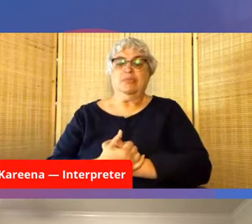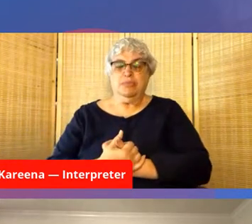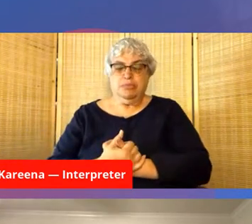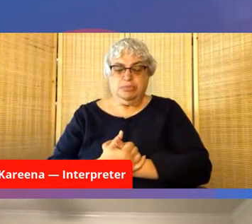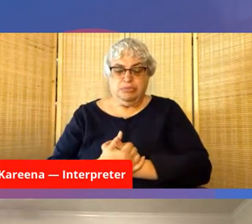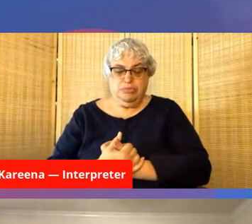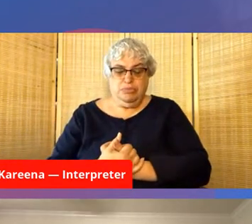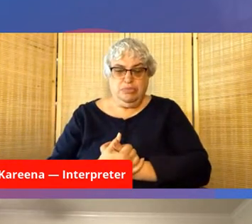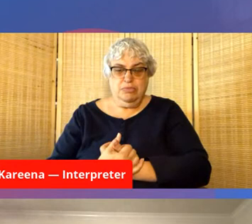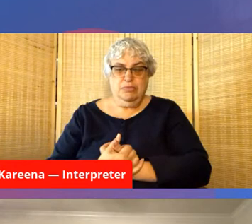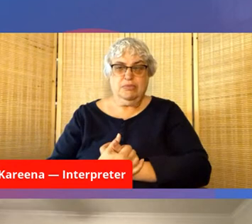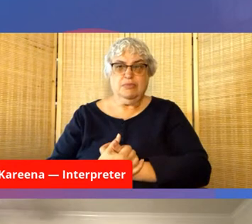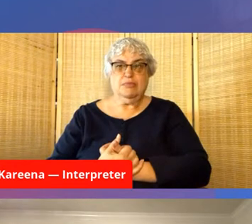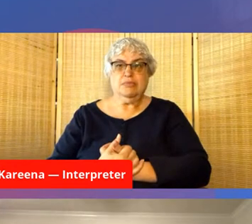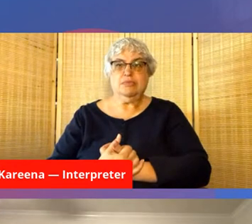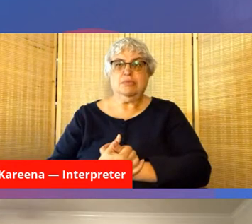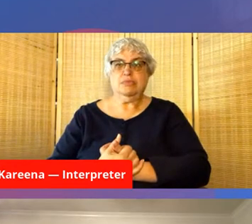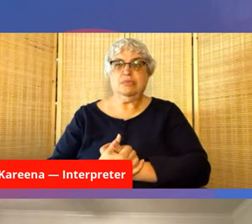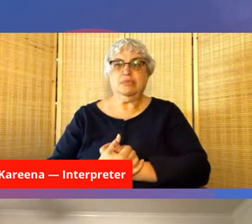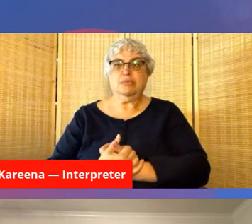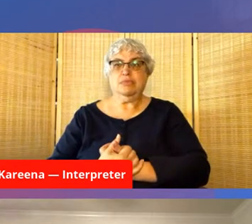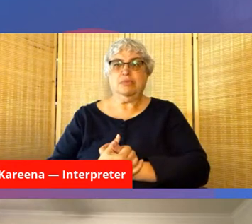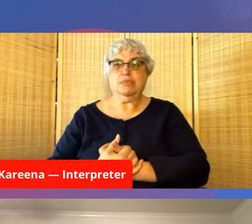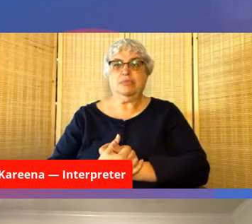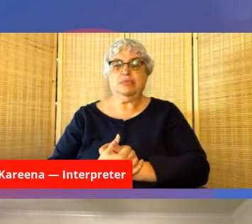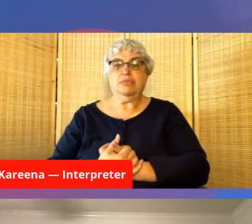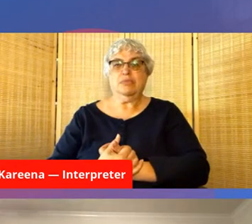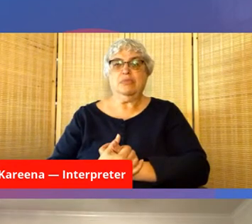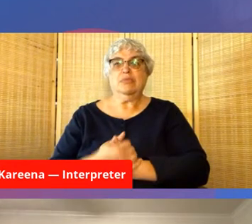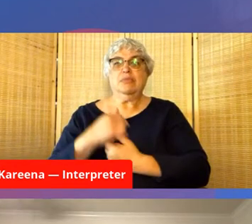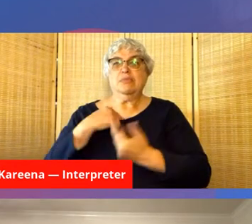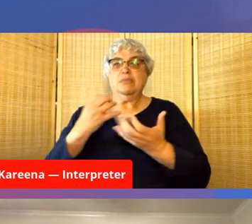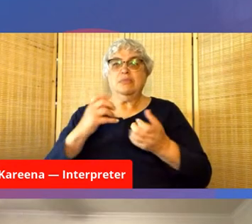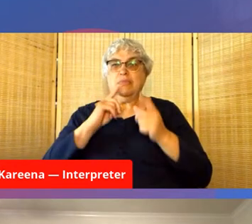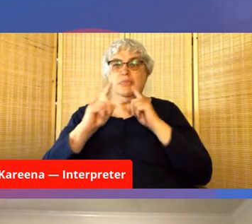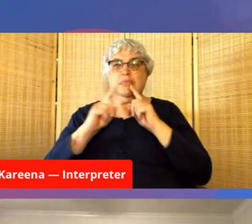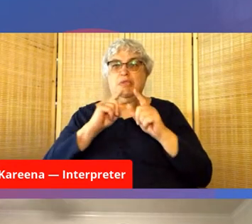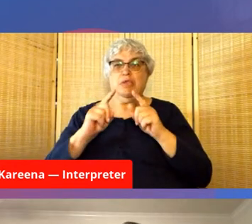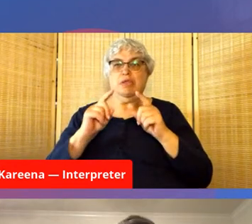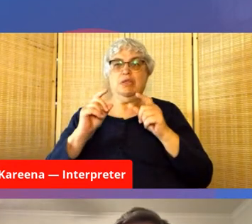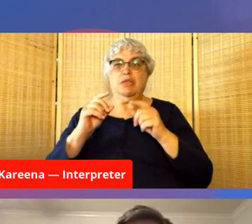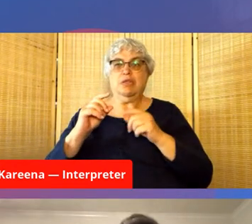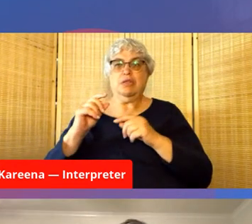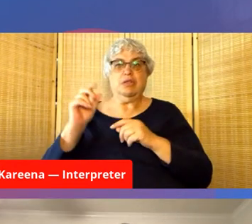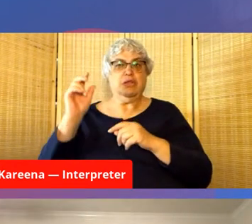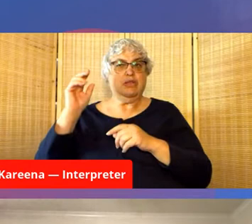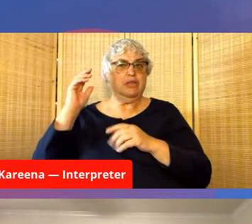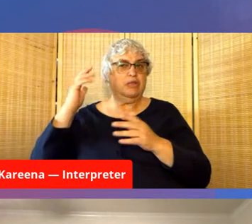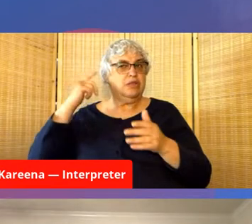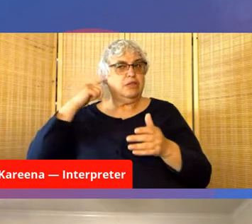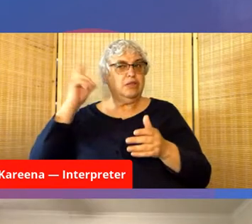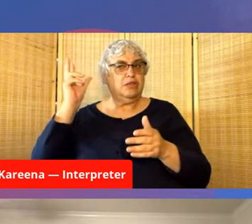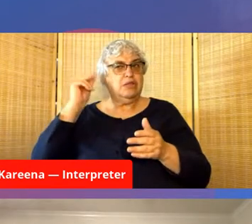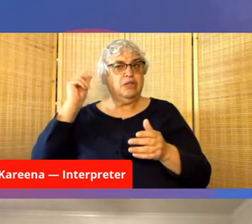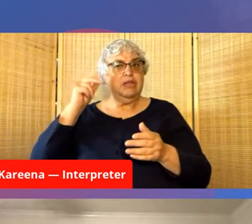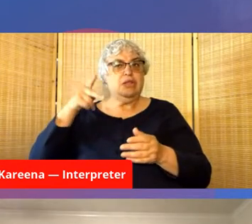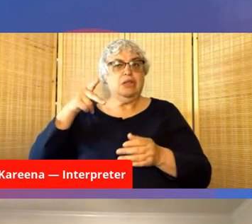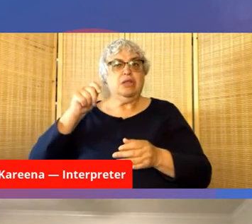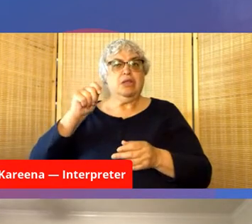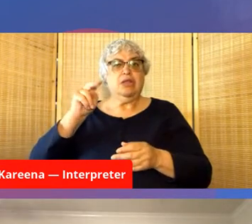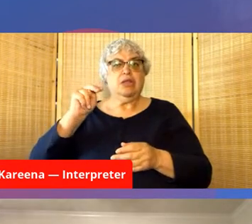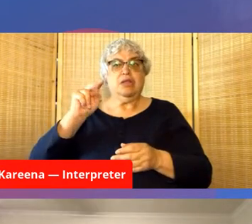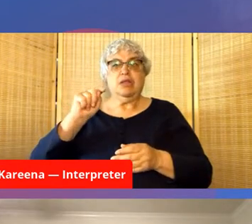Mm. Absolutely. And I would say too, talking about oral tradition, Pandit, you